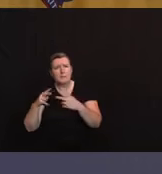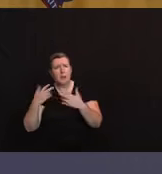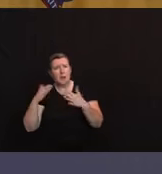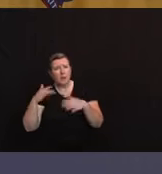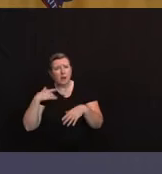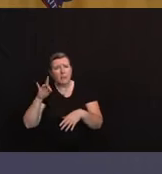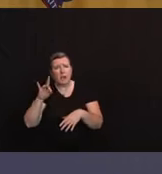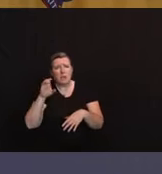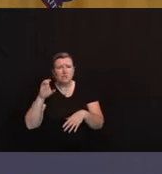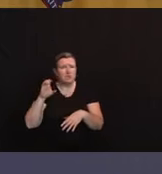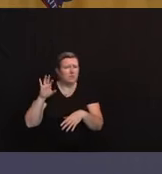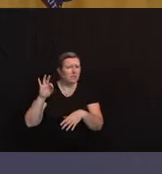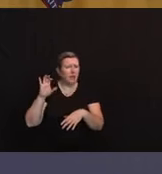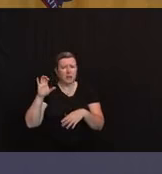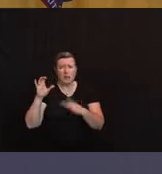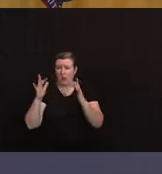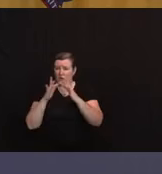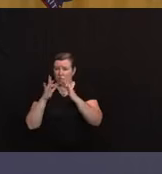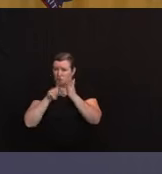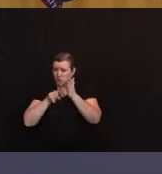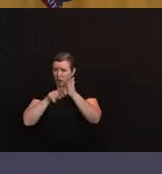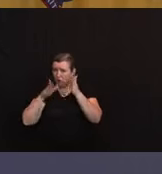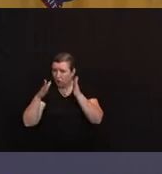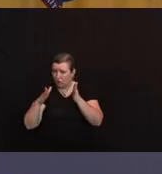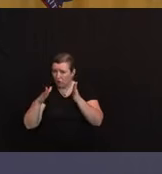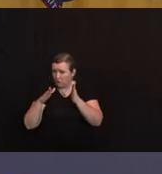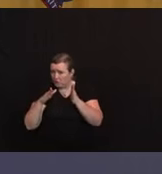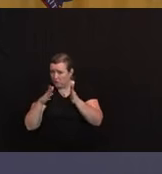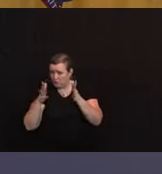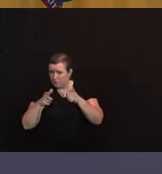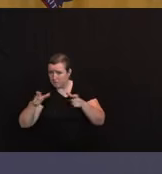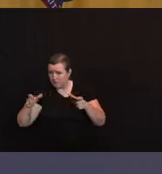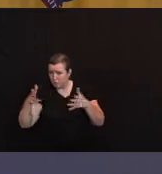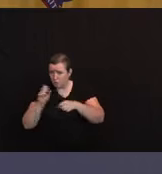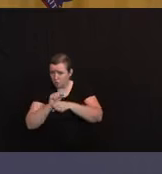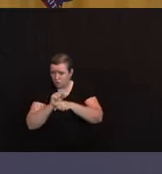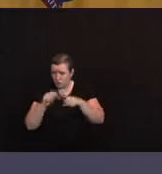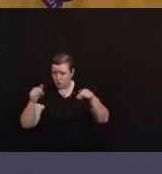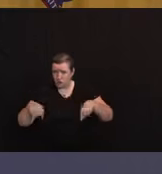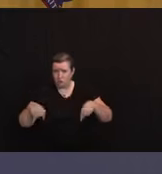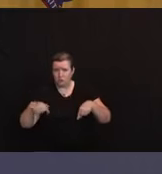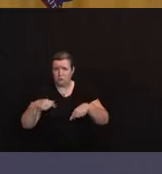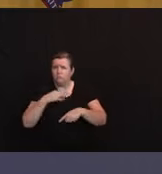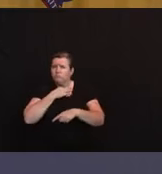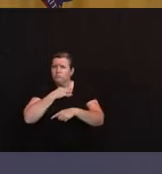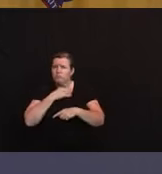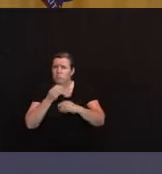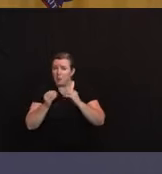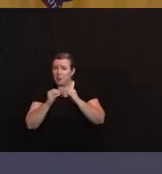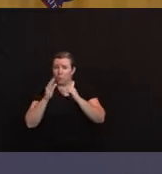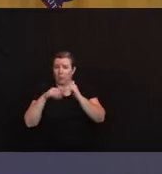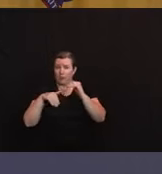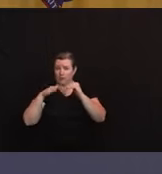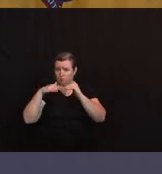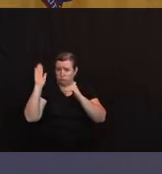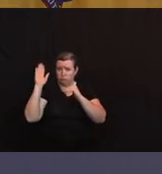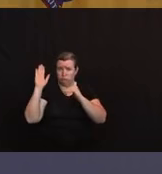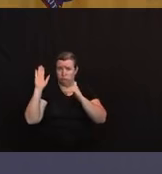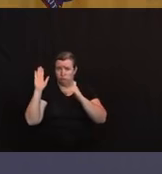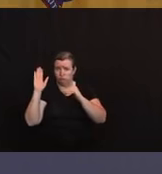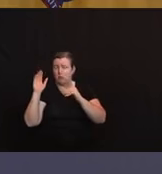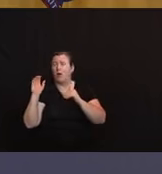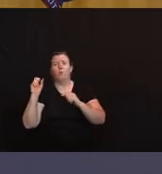that we have bulked up over the course of the pandemic. It is now many hundreds over that. I can't give you a specific